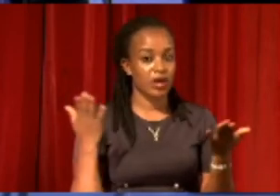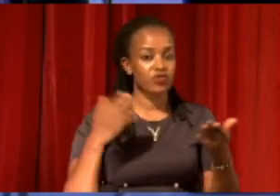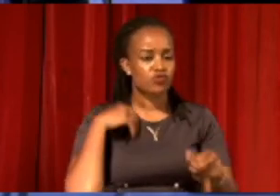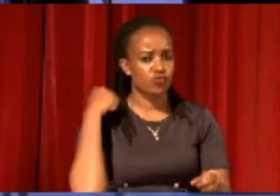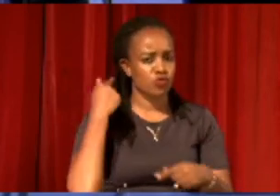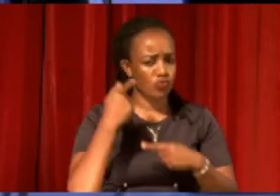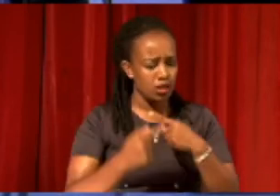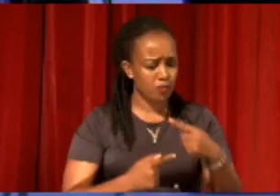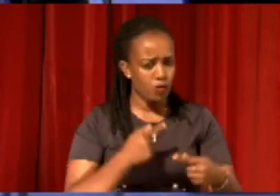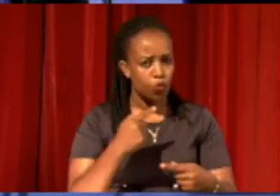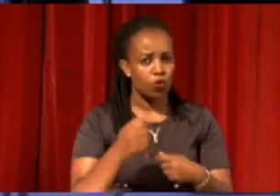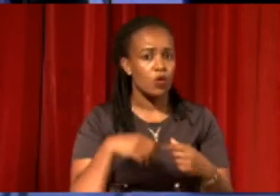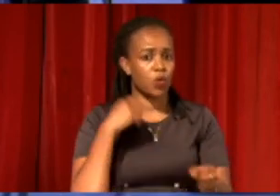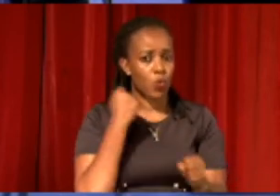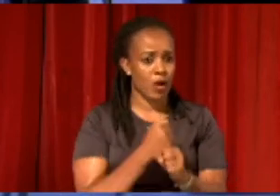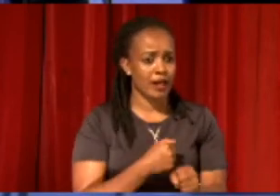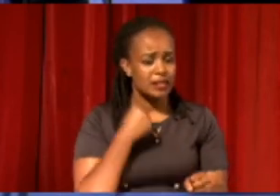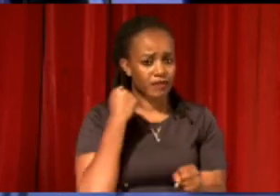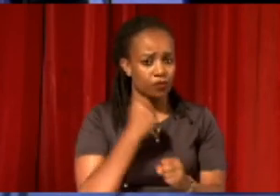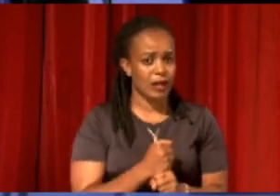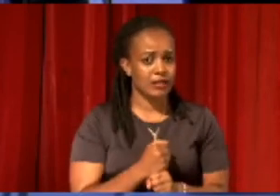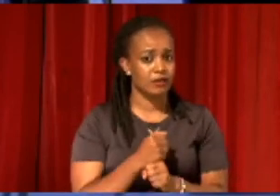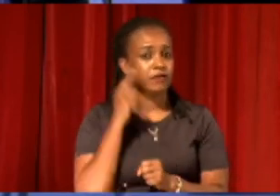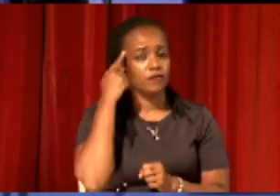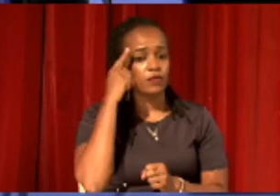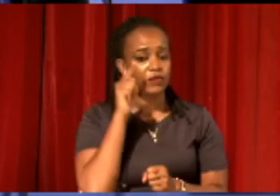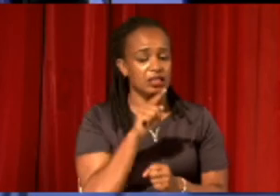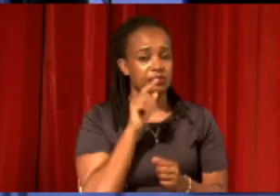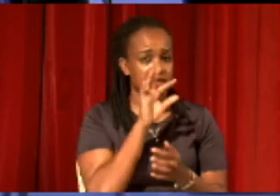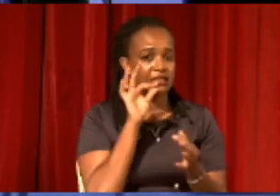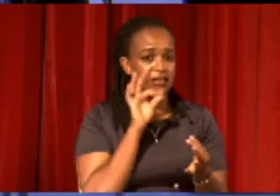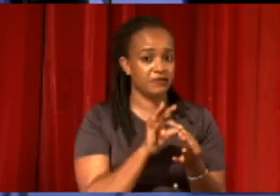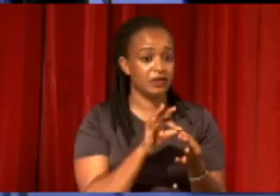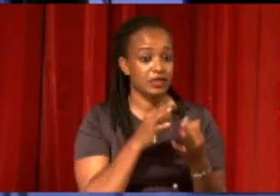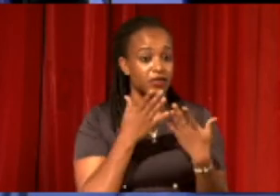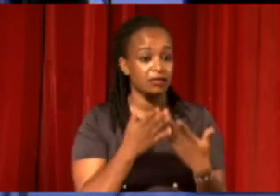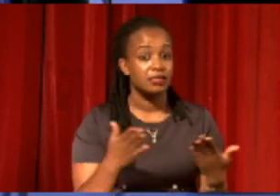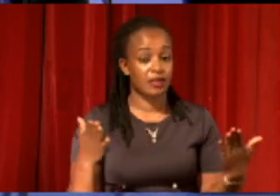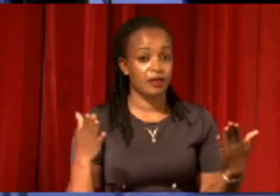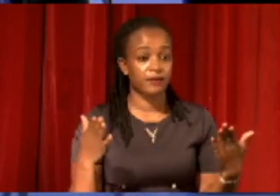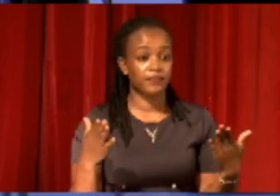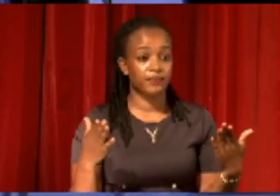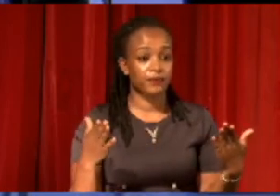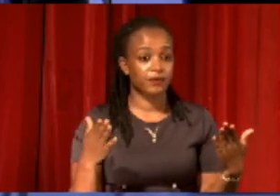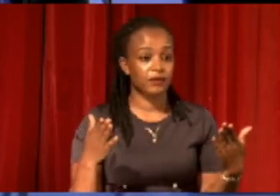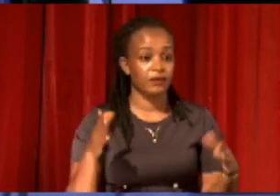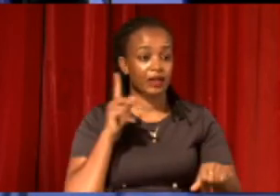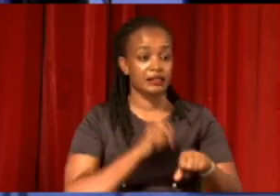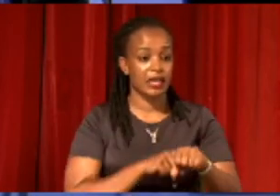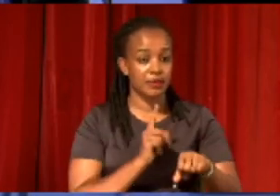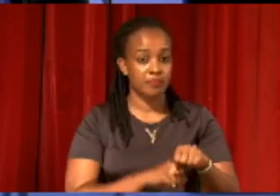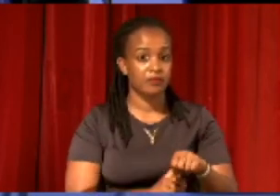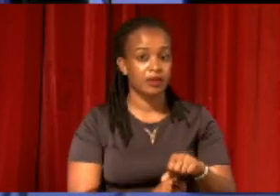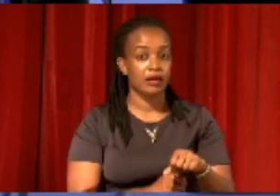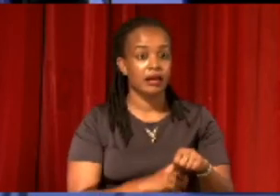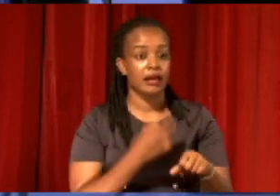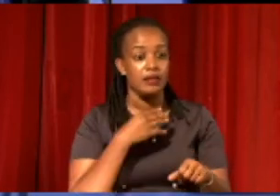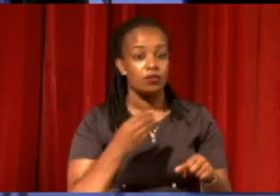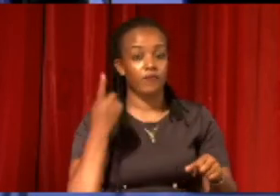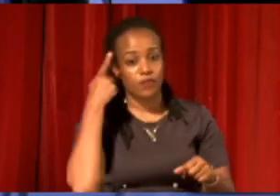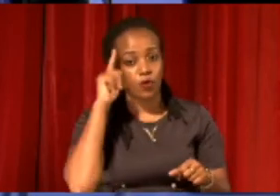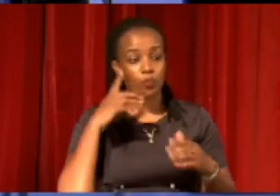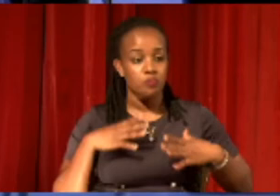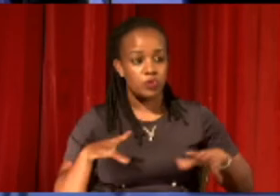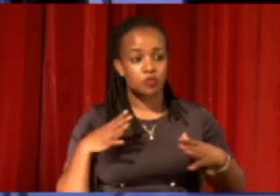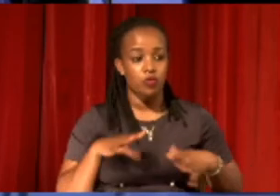working for this particular thing. I think the time and element of people and organizations giving